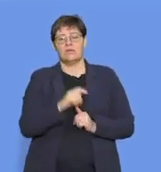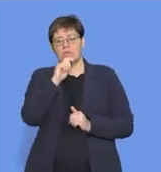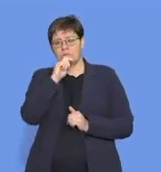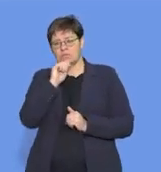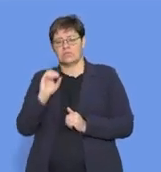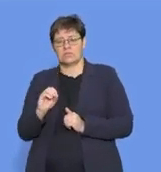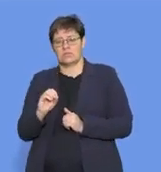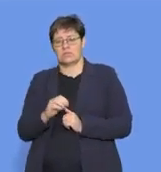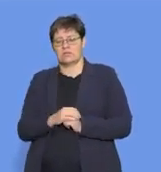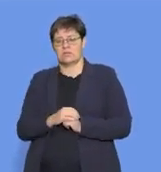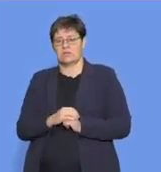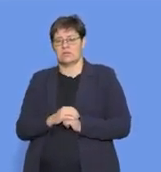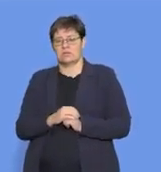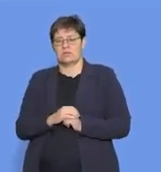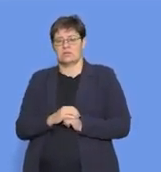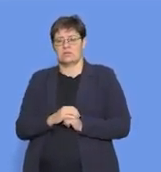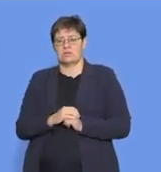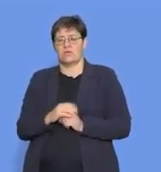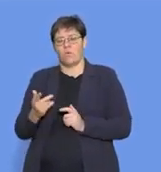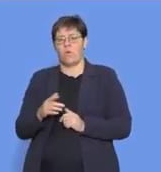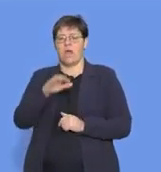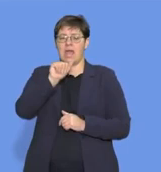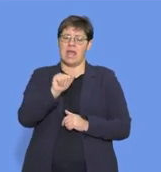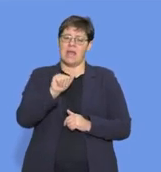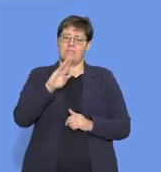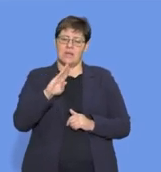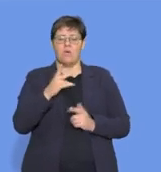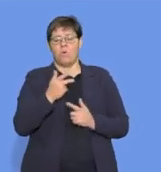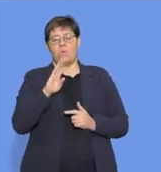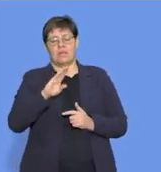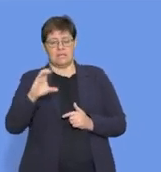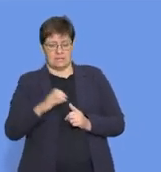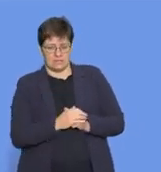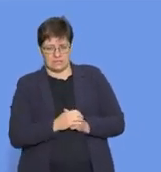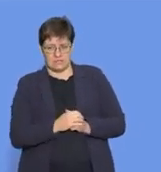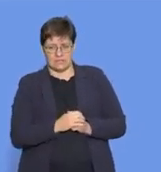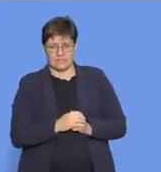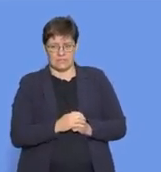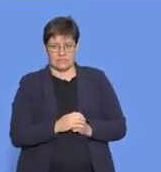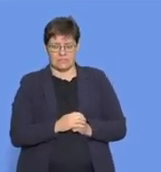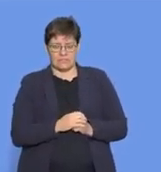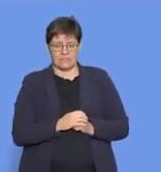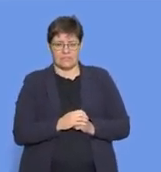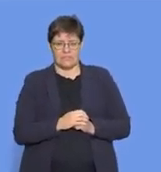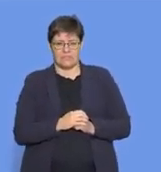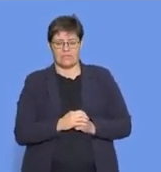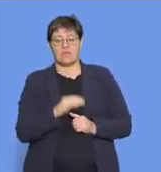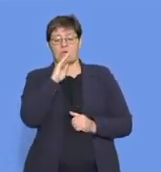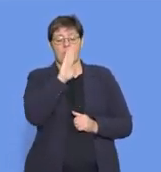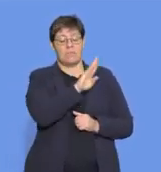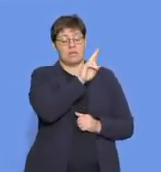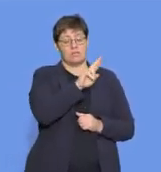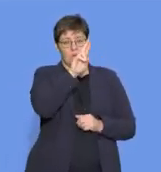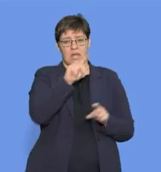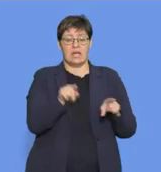use little d. Or you can write it as AB and BD, doesn't matter how you write it. So let's